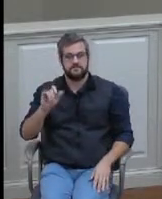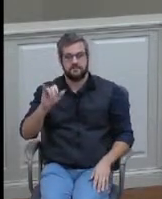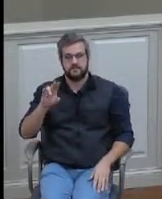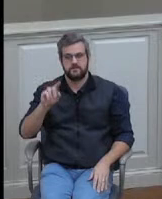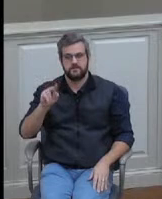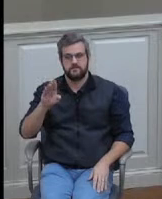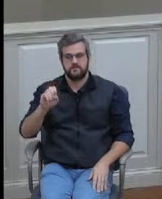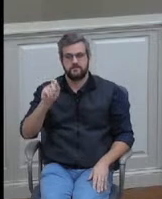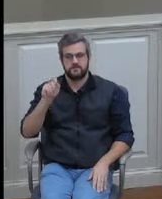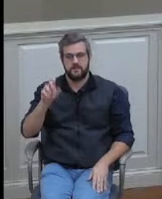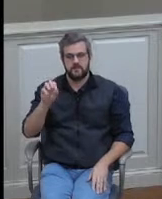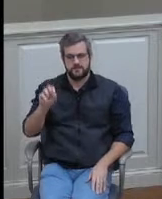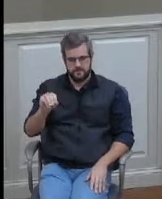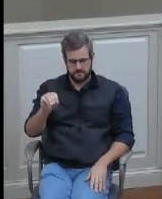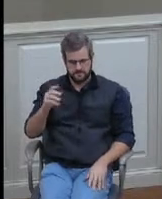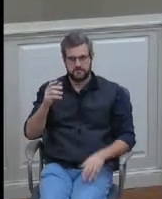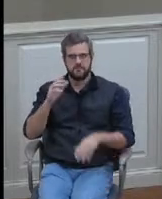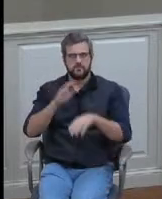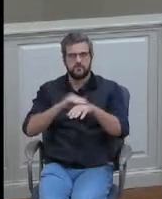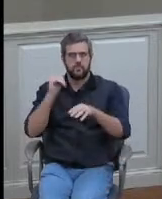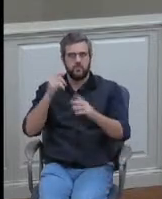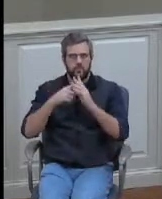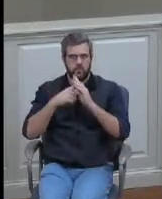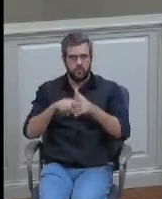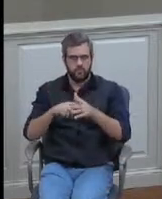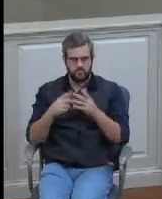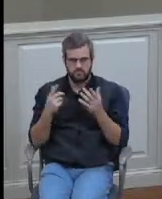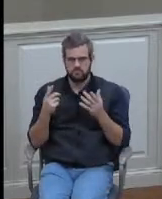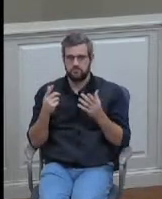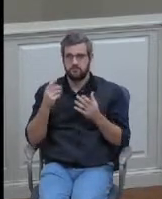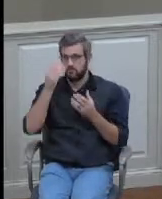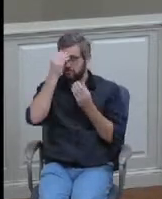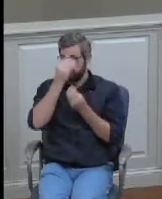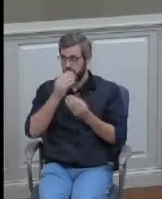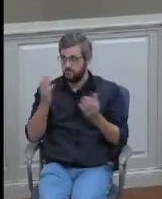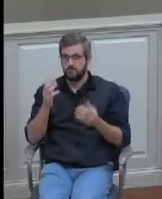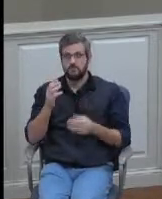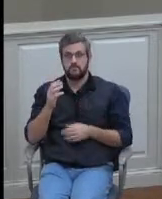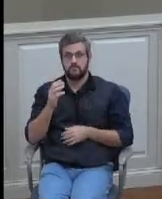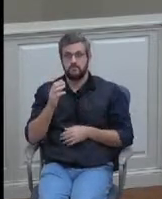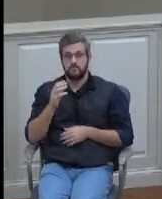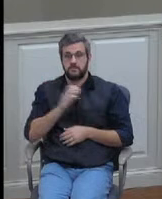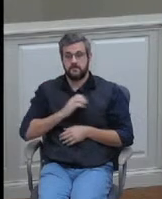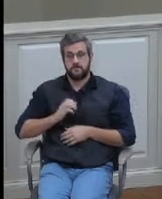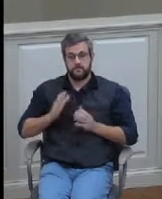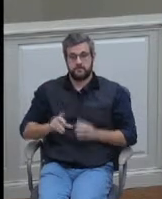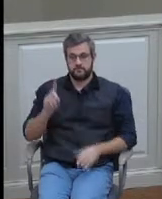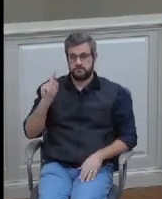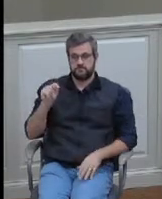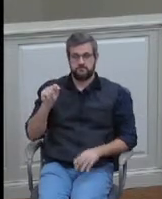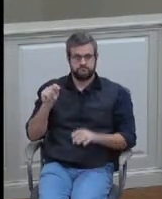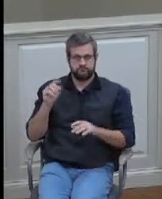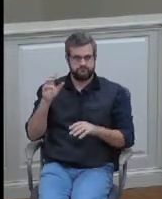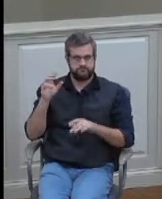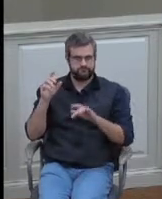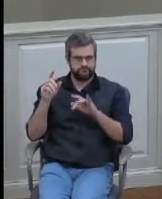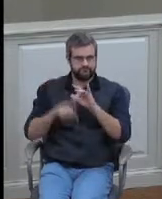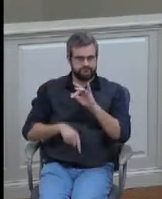www.youtube.com. I will call us to order. I will make note that Commissioner Terry is absent due